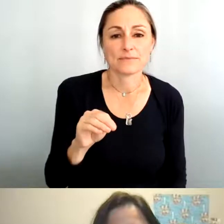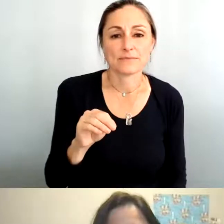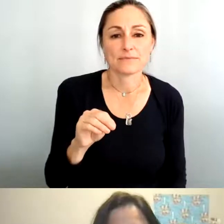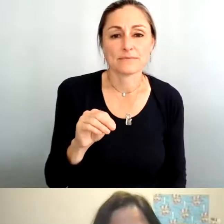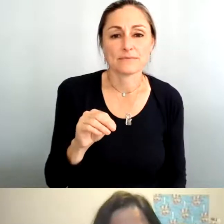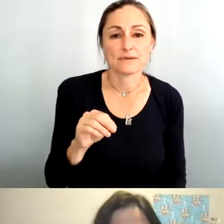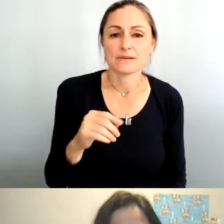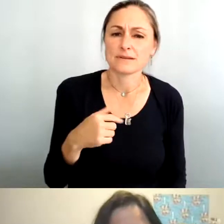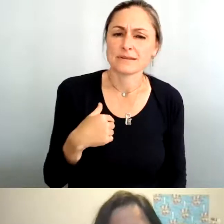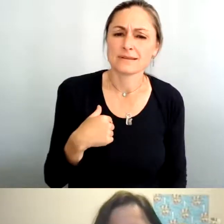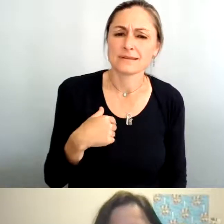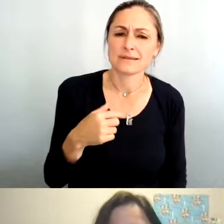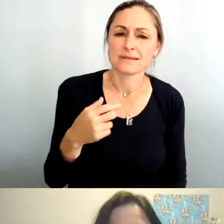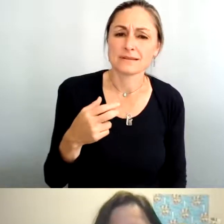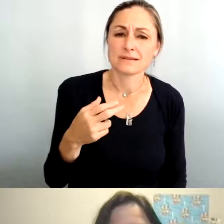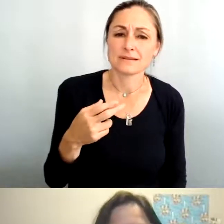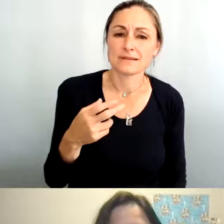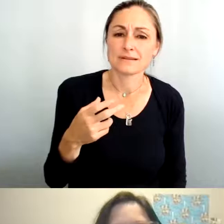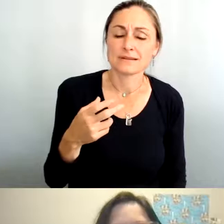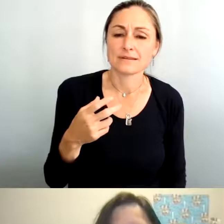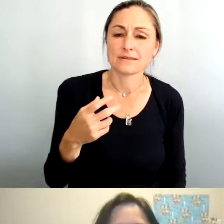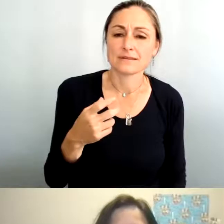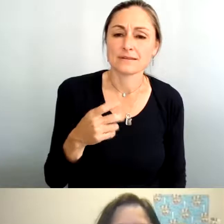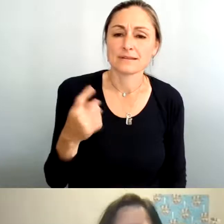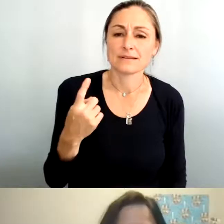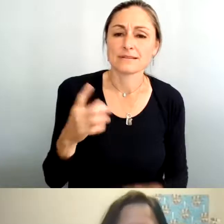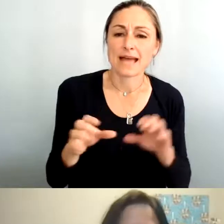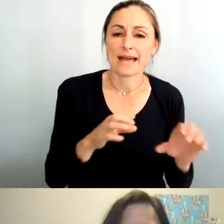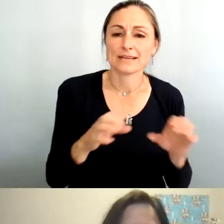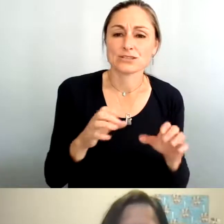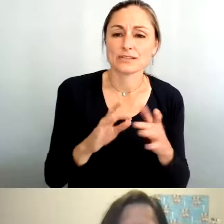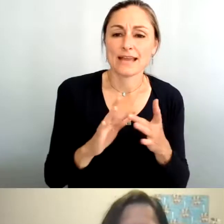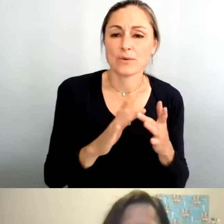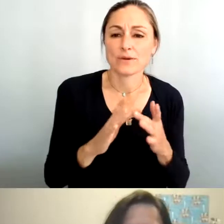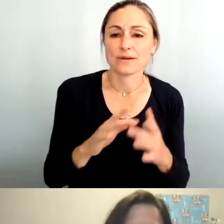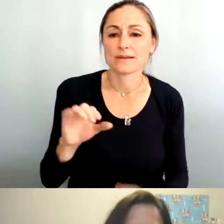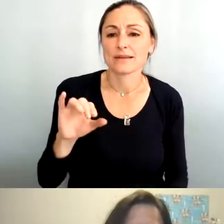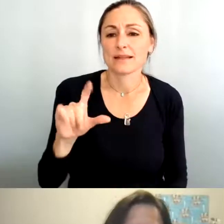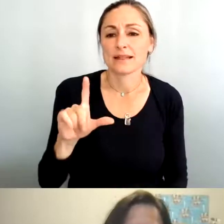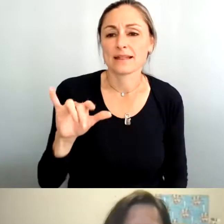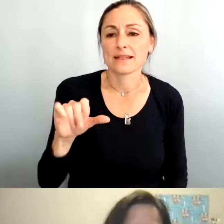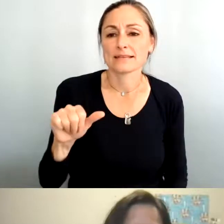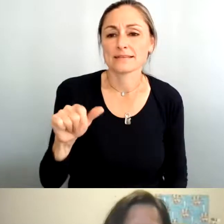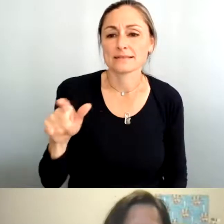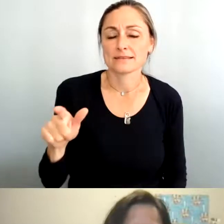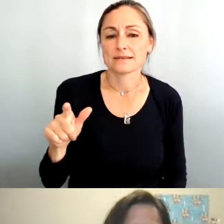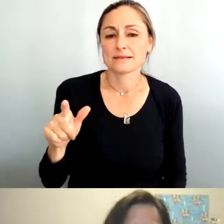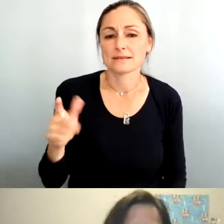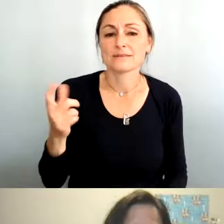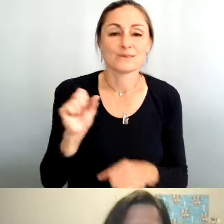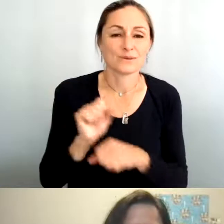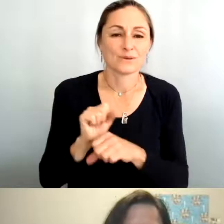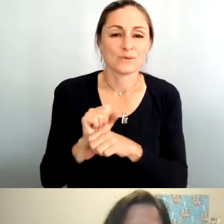hope I get this right, Hallertown Community Action Network. And Lisa, who's actually a constituent of